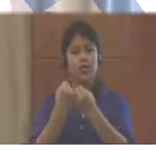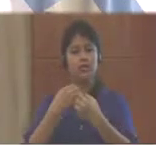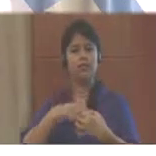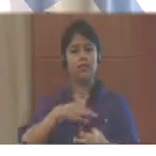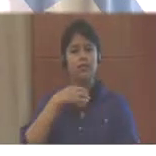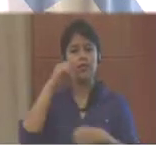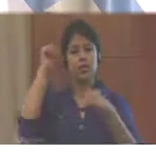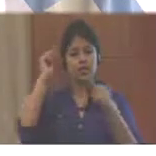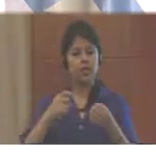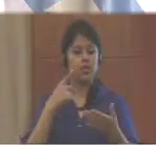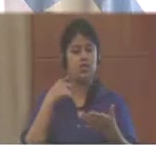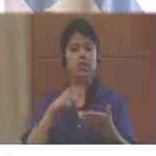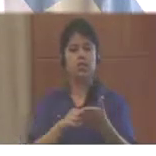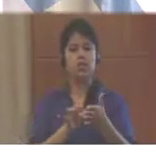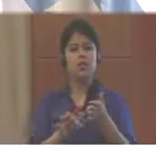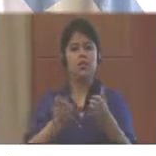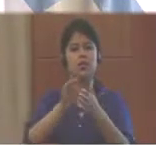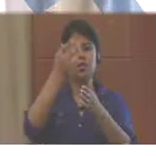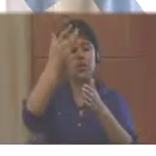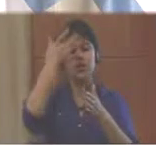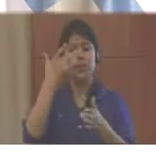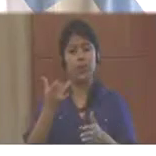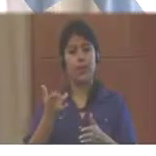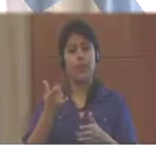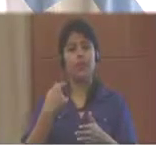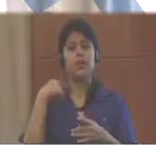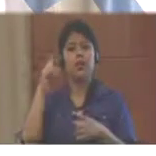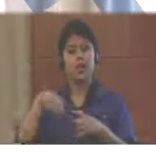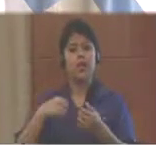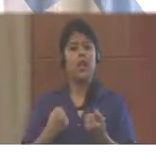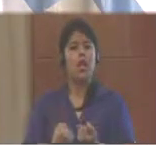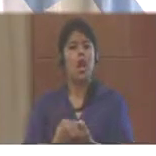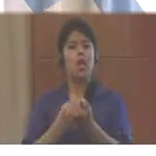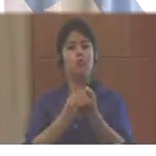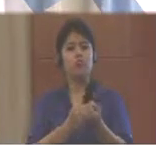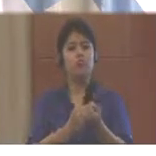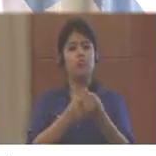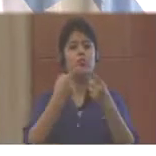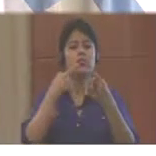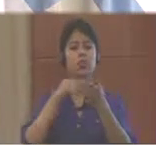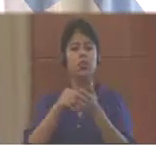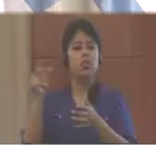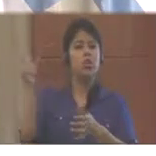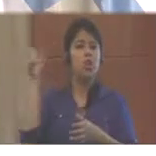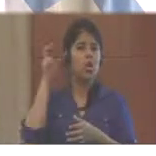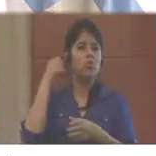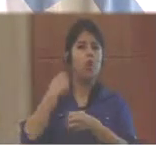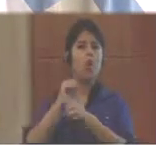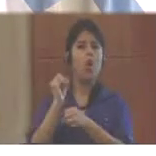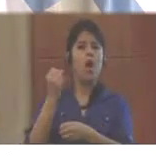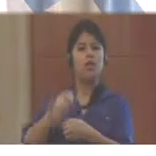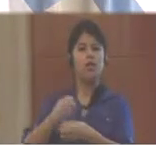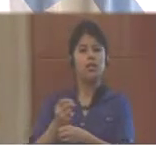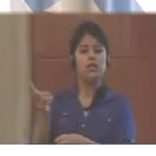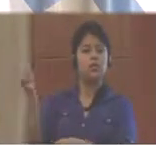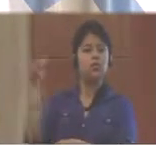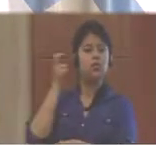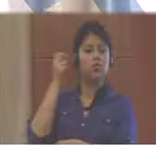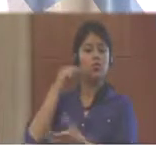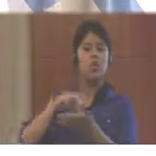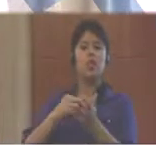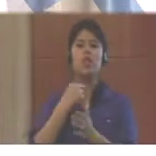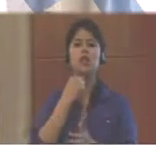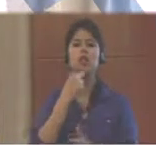society needs to be highlighted, because it helps us to hear the voices